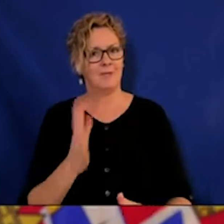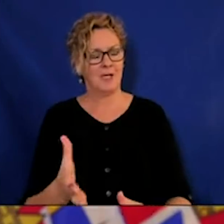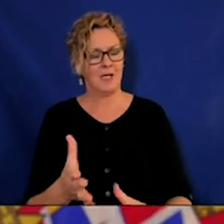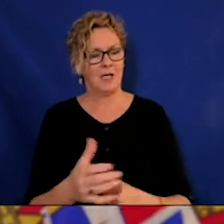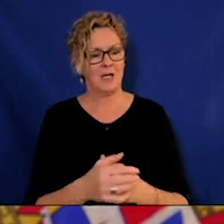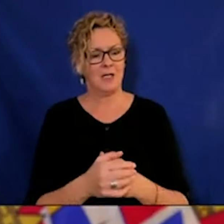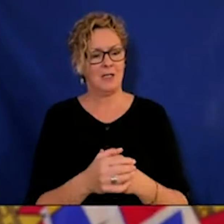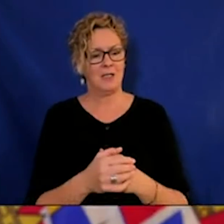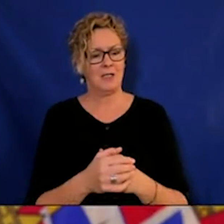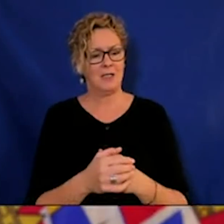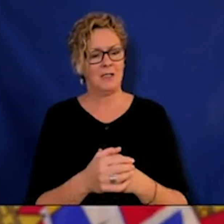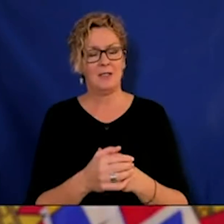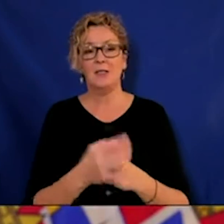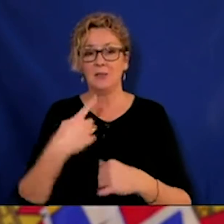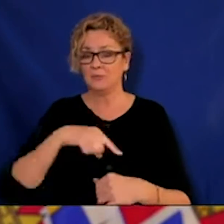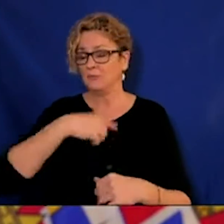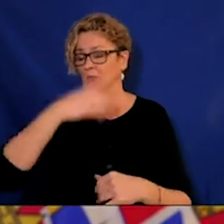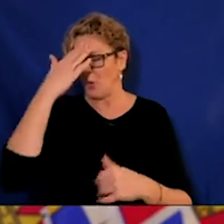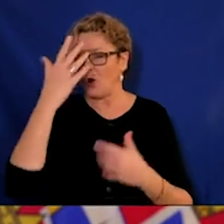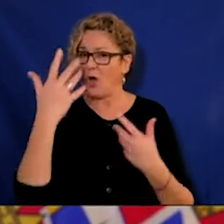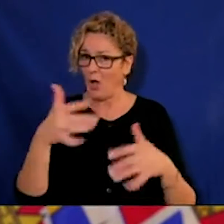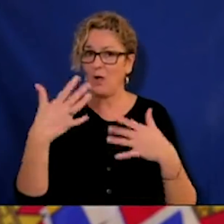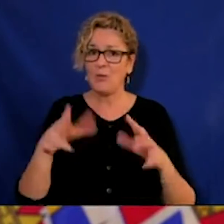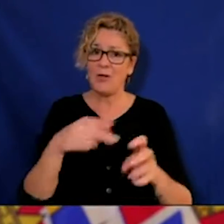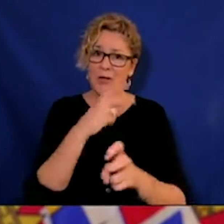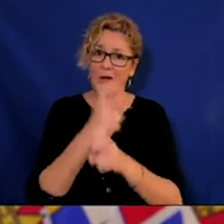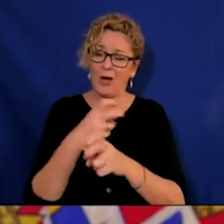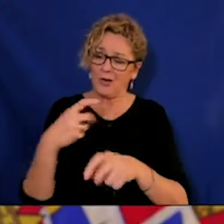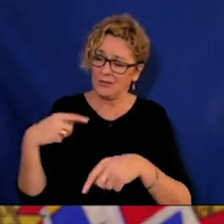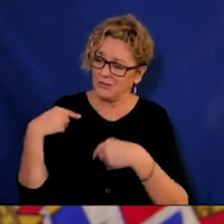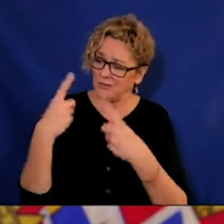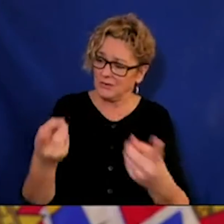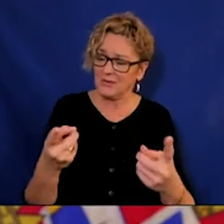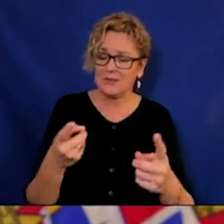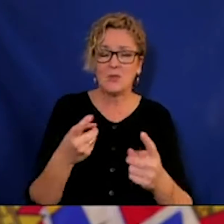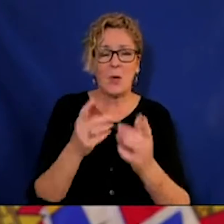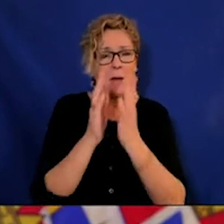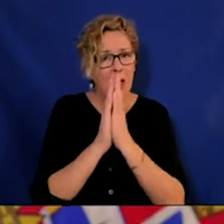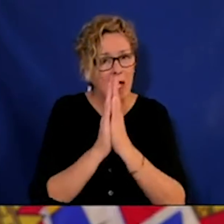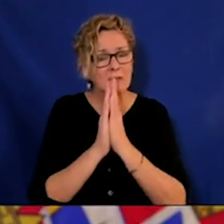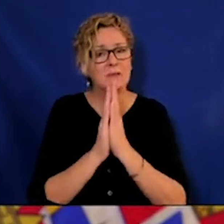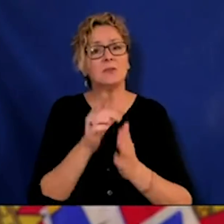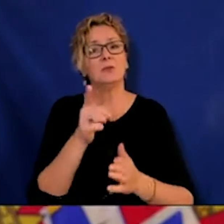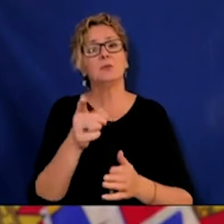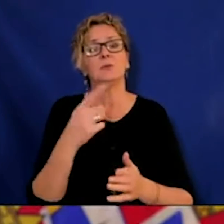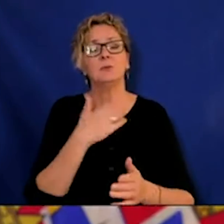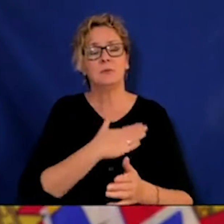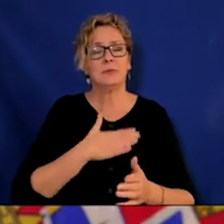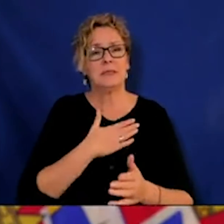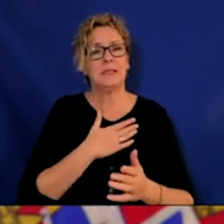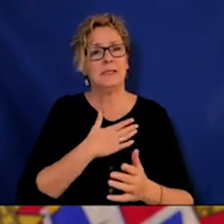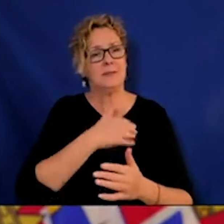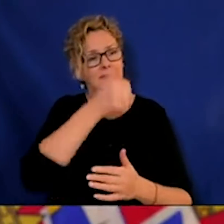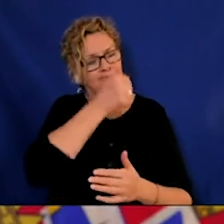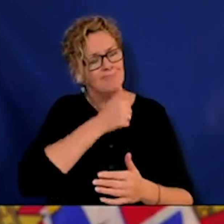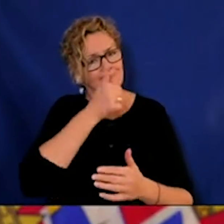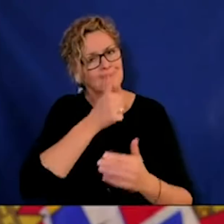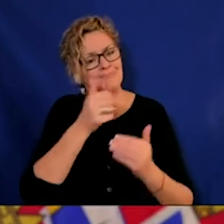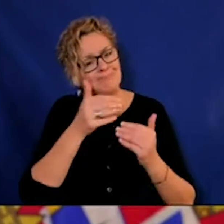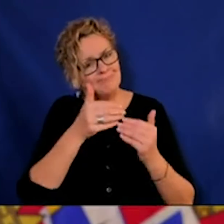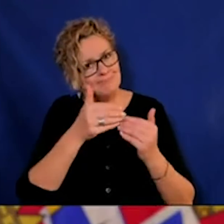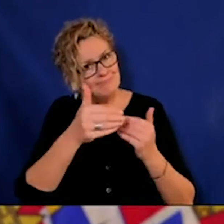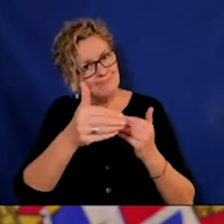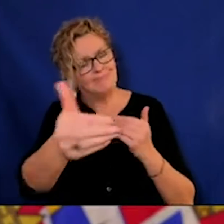asking everybody to do a little bit more right now to protect those we are closest to protect